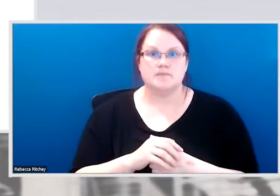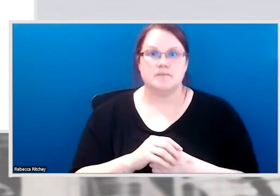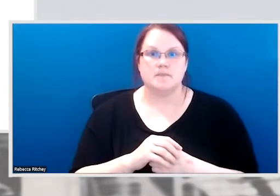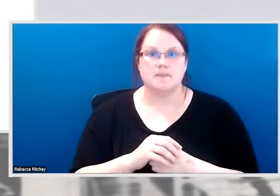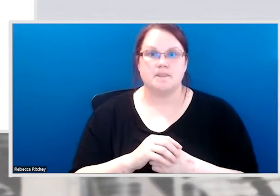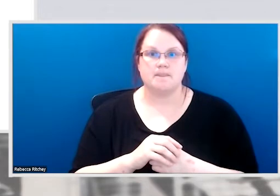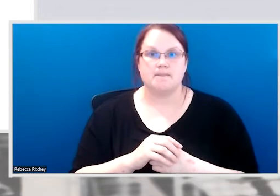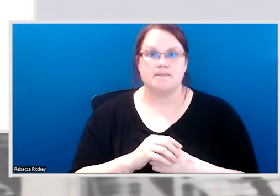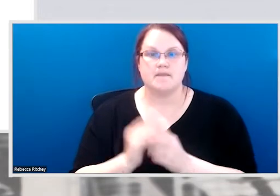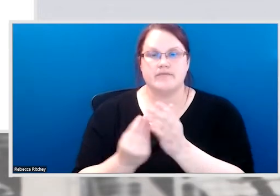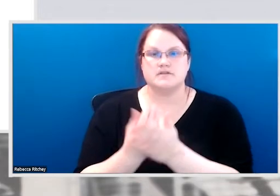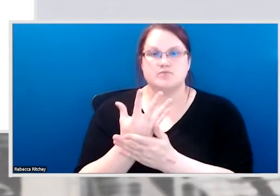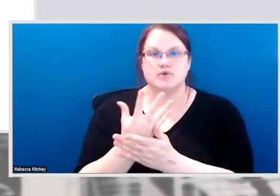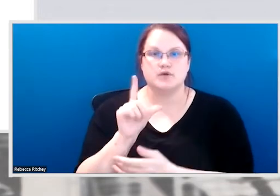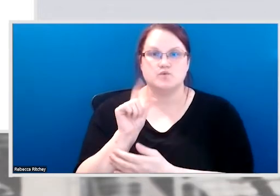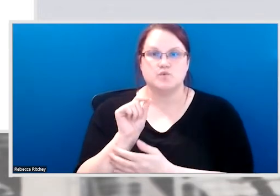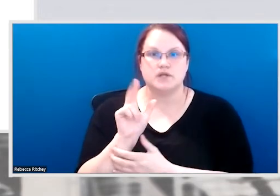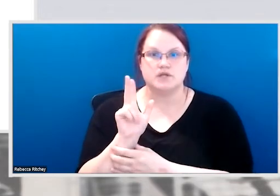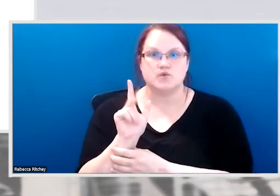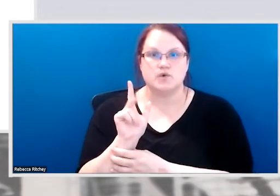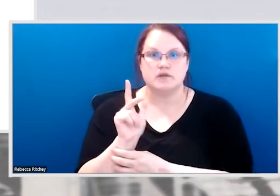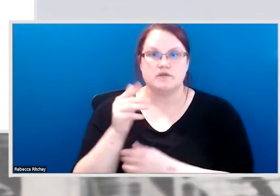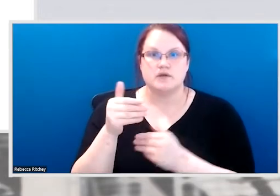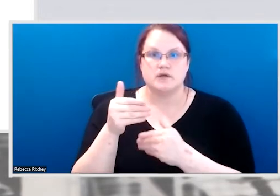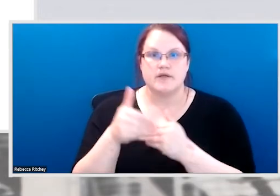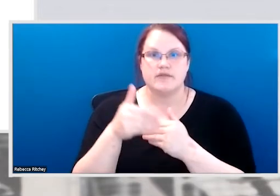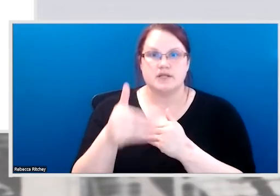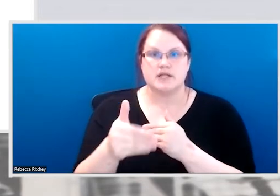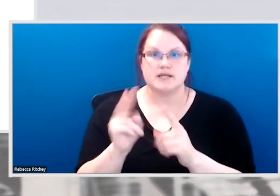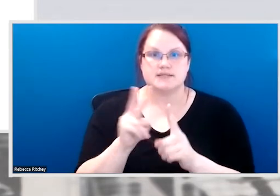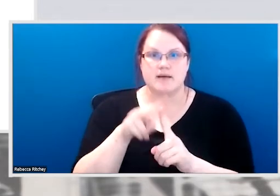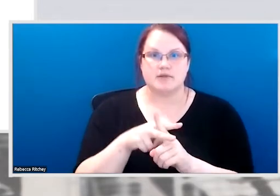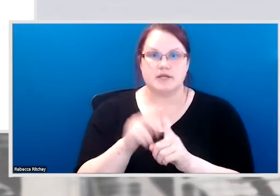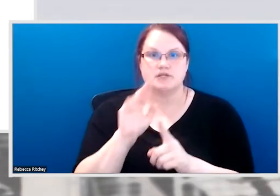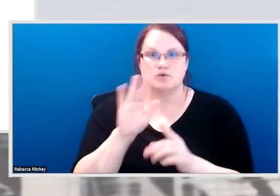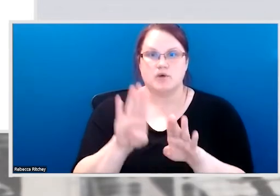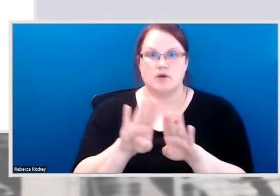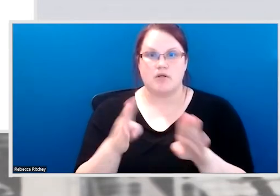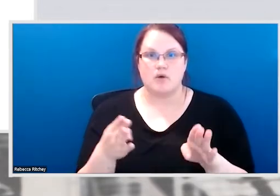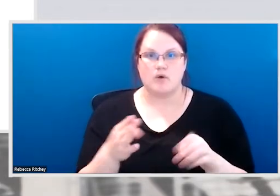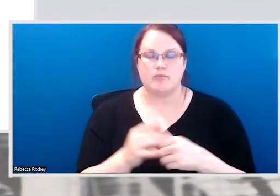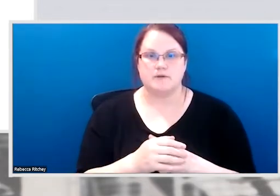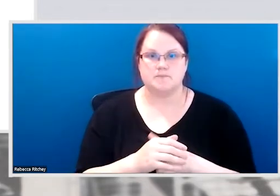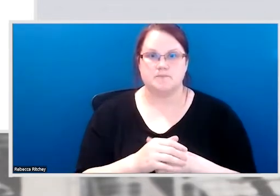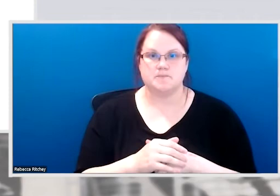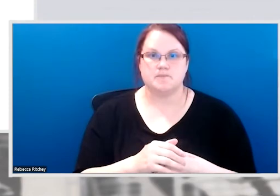The spring of 23, the next application round will be open. Next slide.